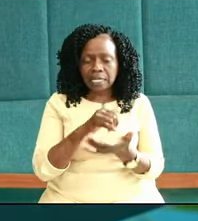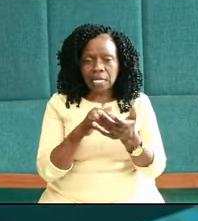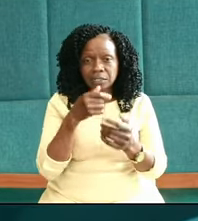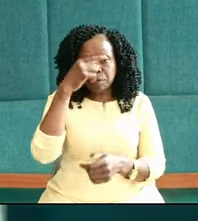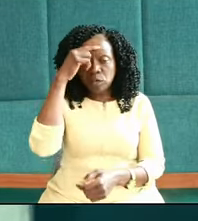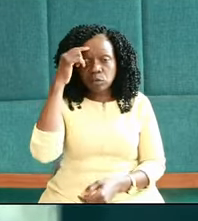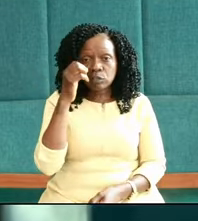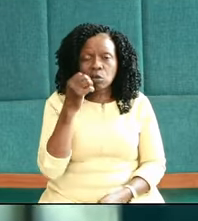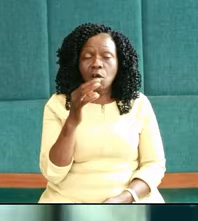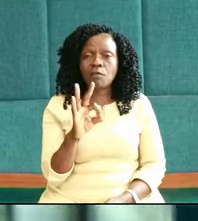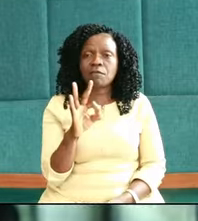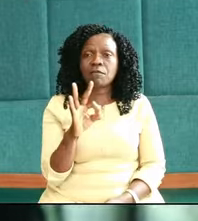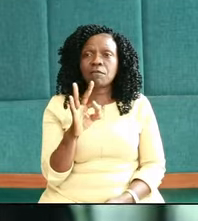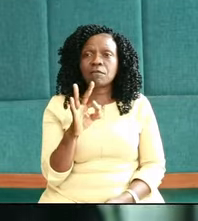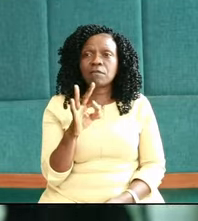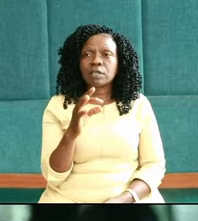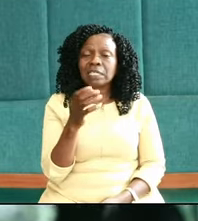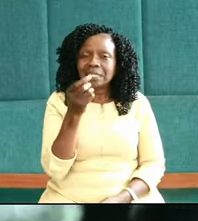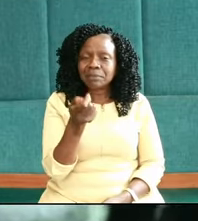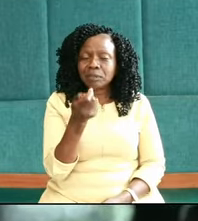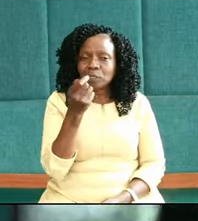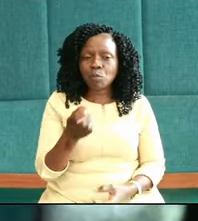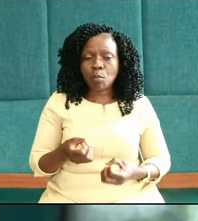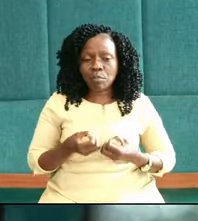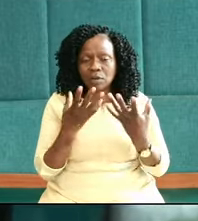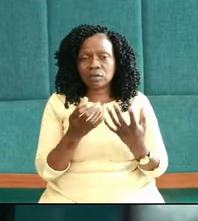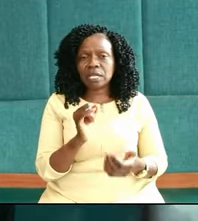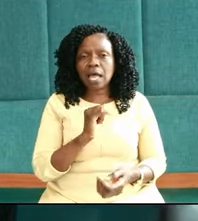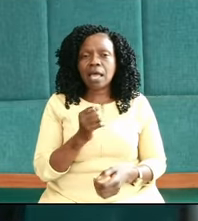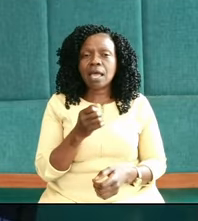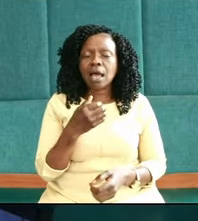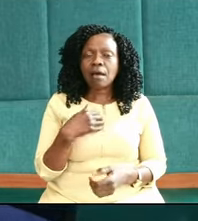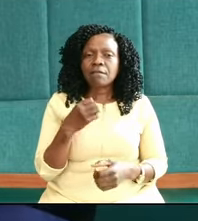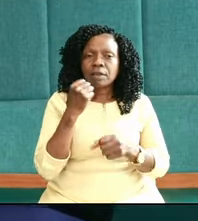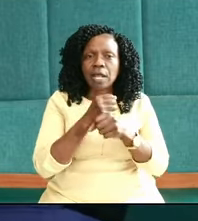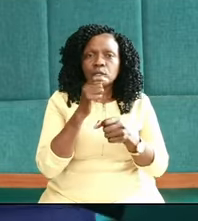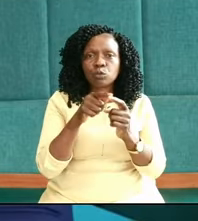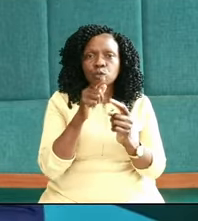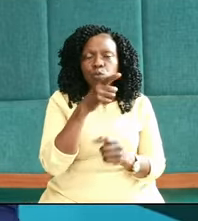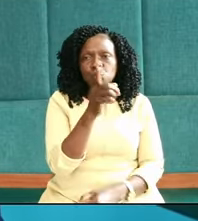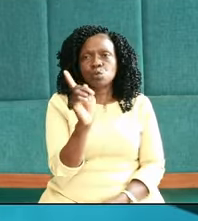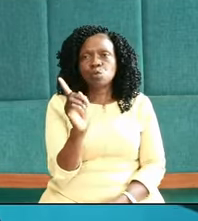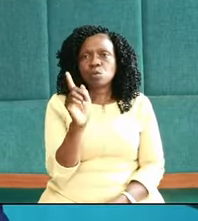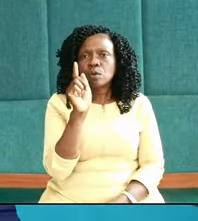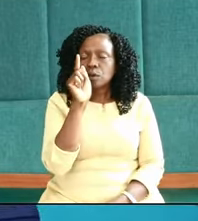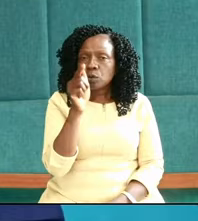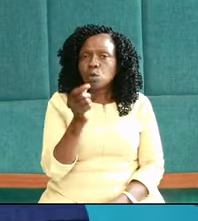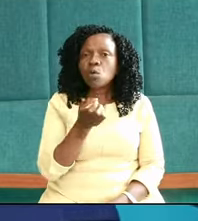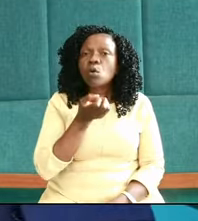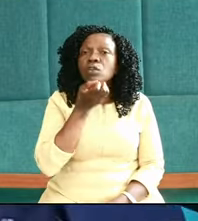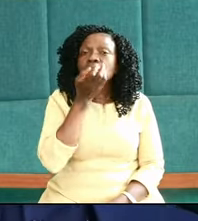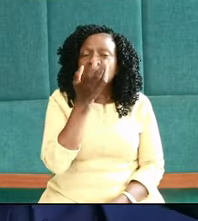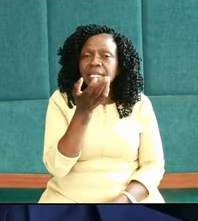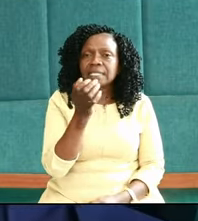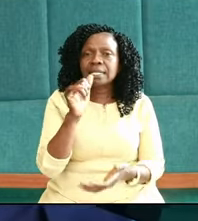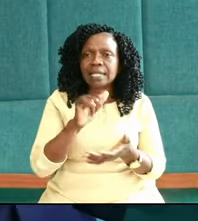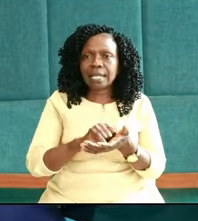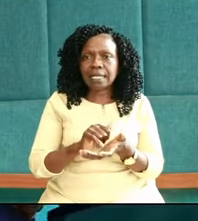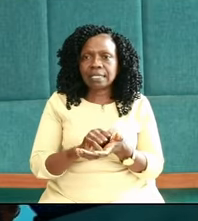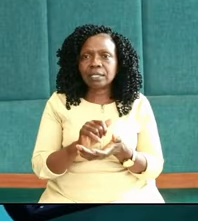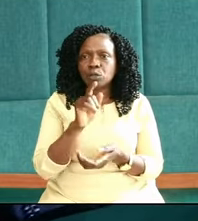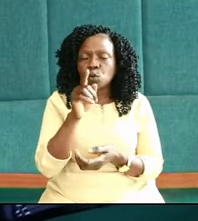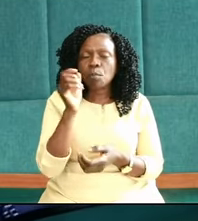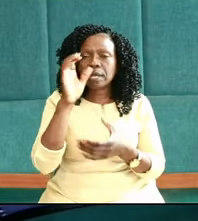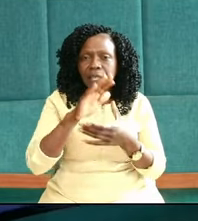Just because of the simple miracles I have done to you, you confess that